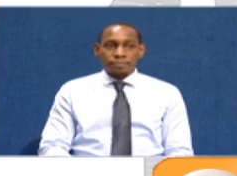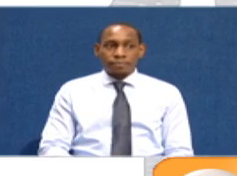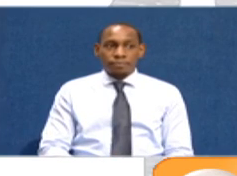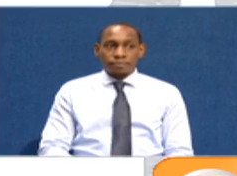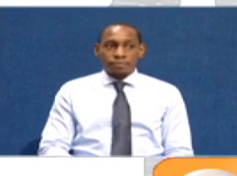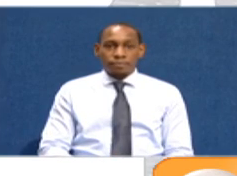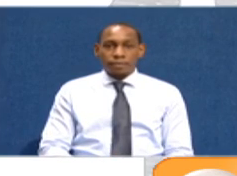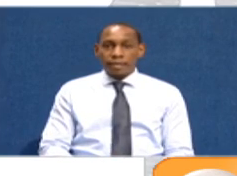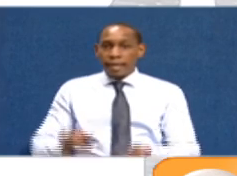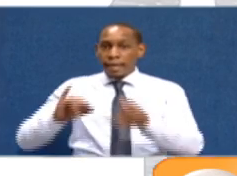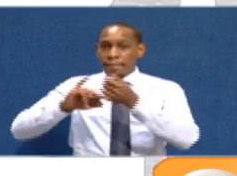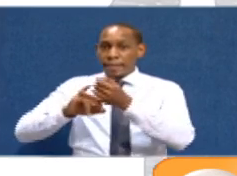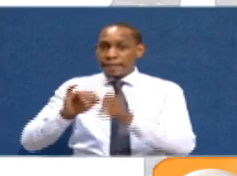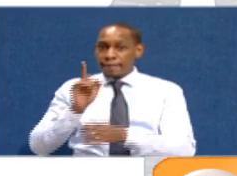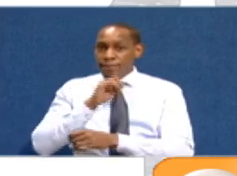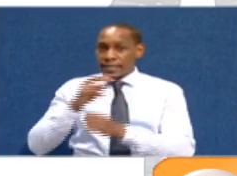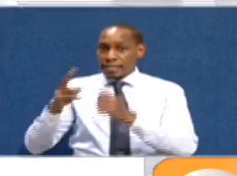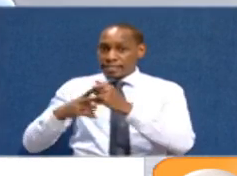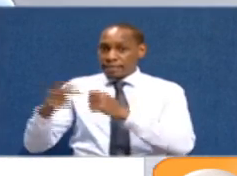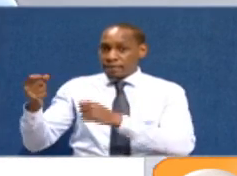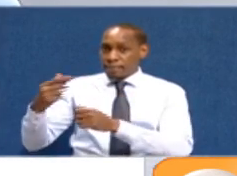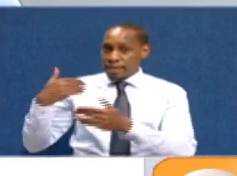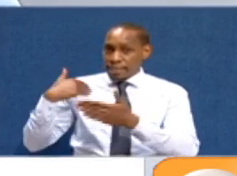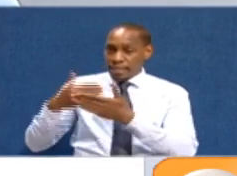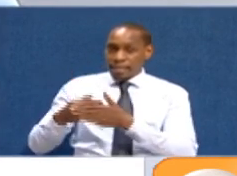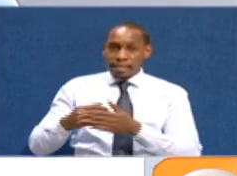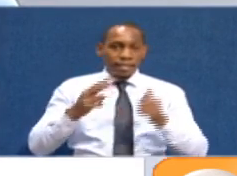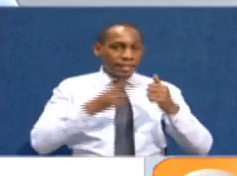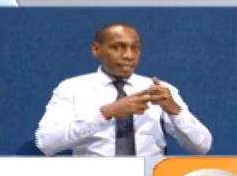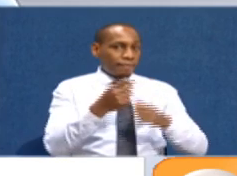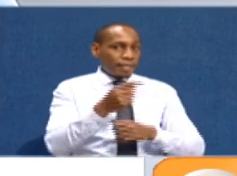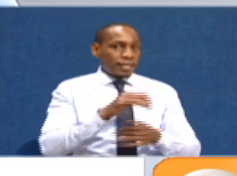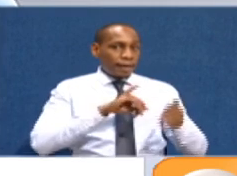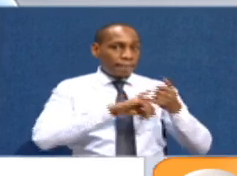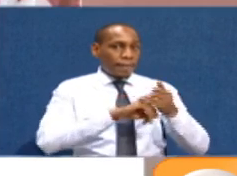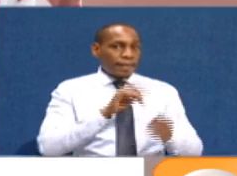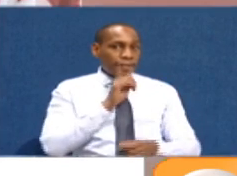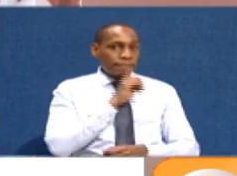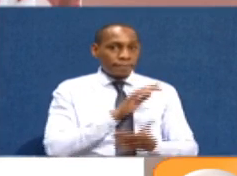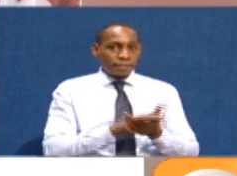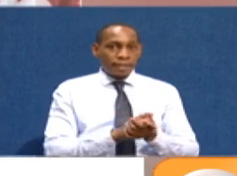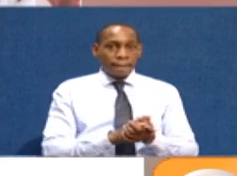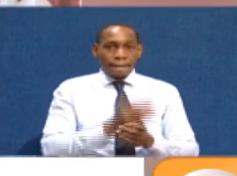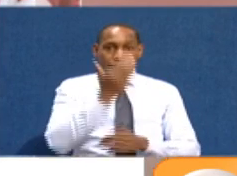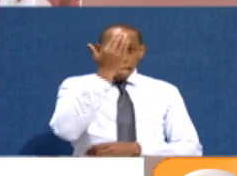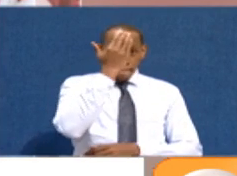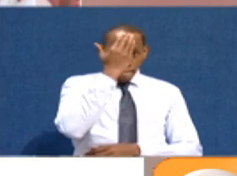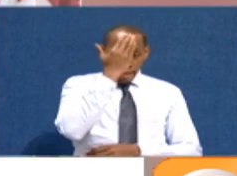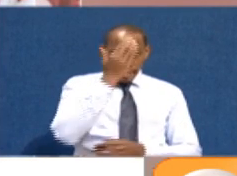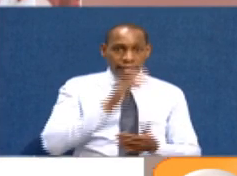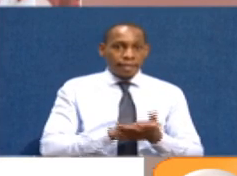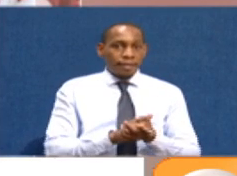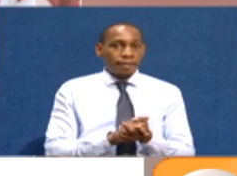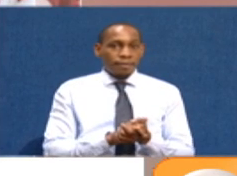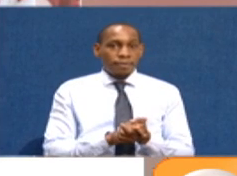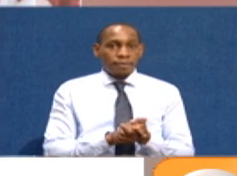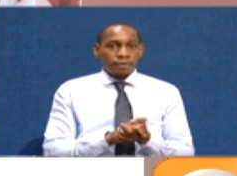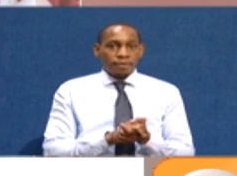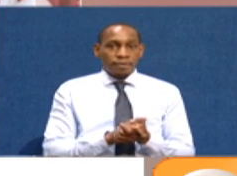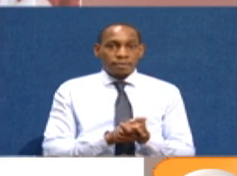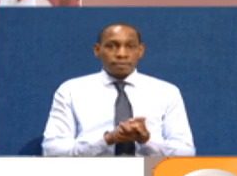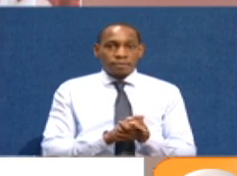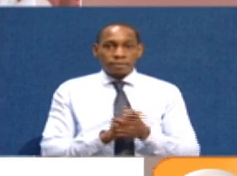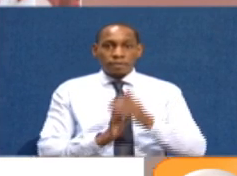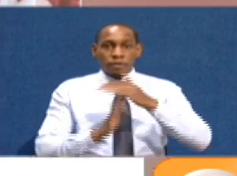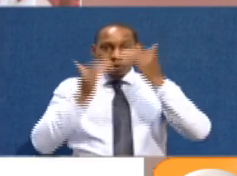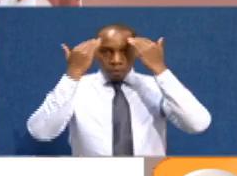So, you've been married what? 7 months now? 7 8 months? 7 months. 7 months. Yeah. We got married on Loving Day, which is the anniversary of the Supreme Court where they